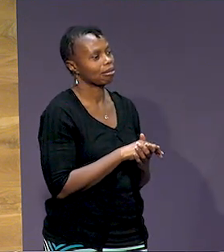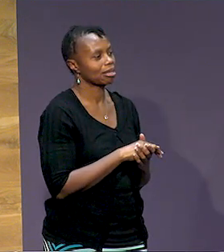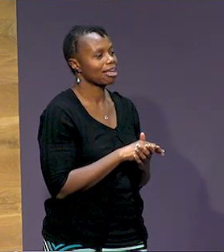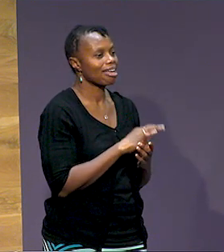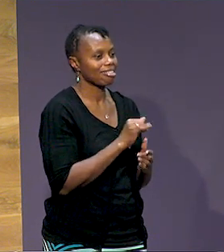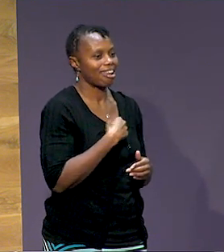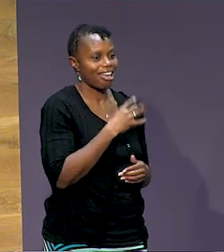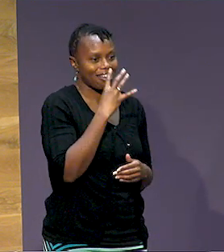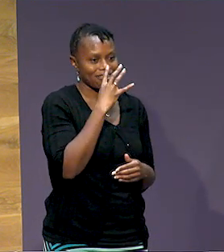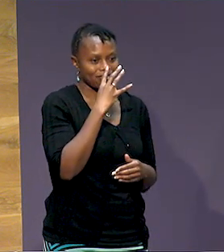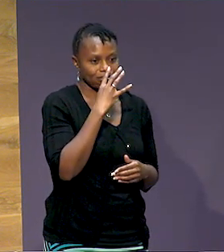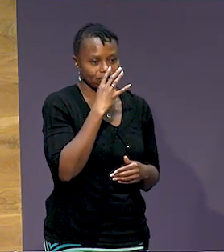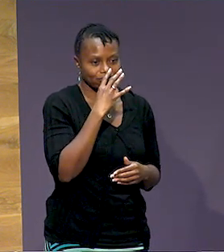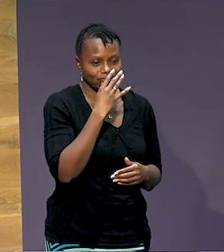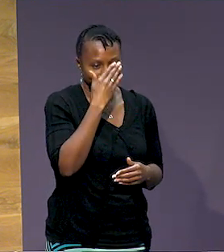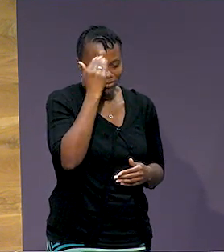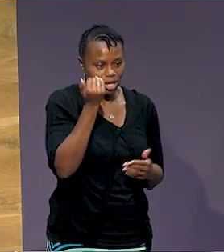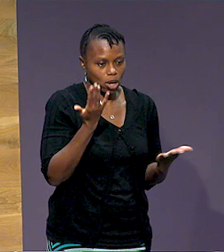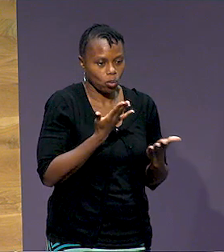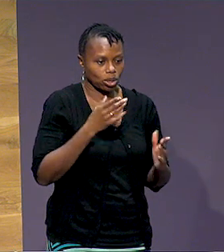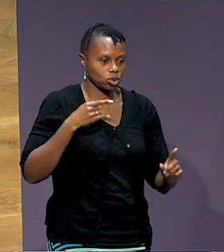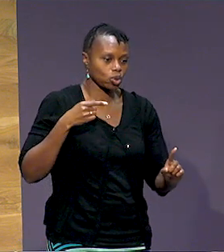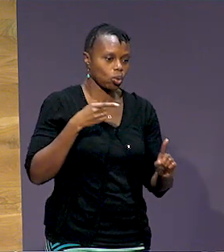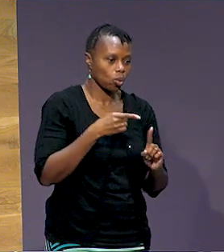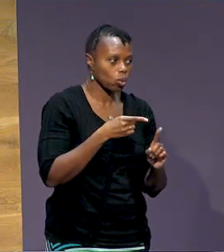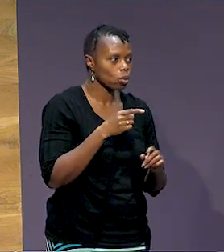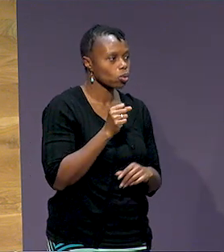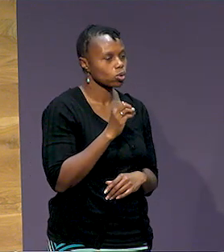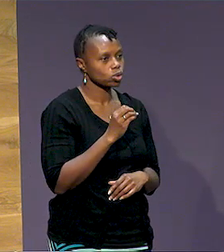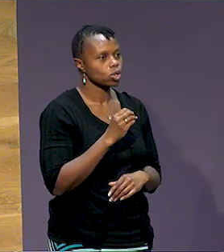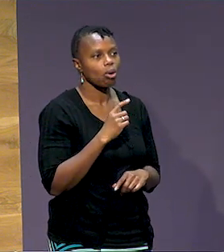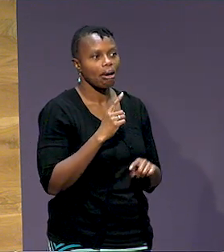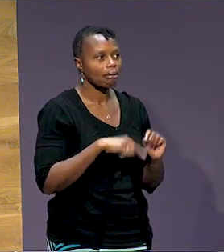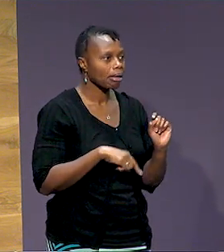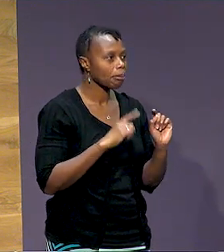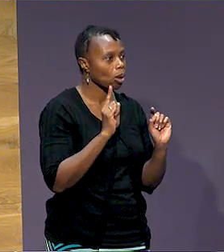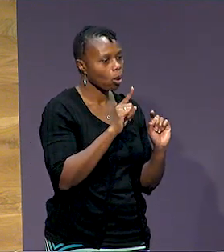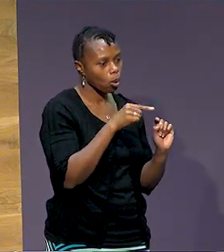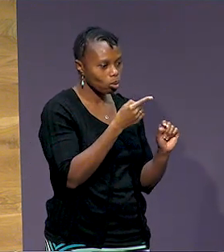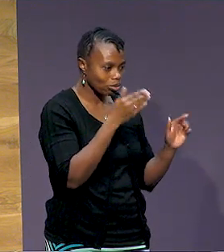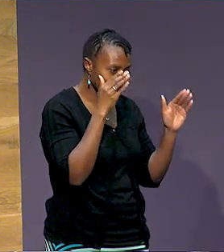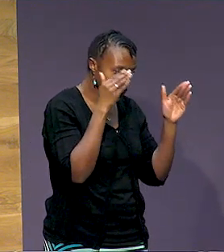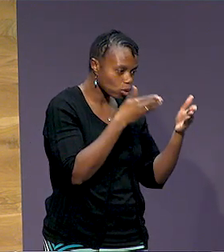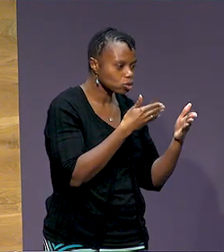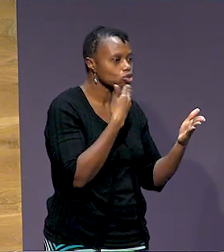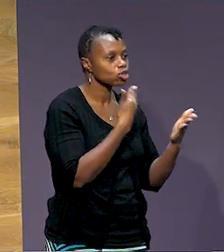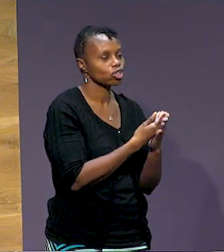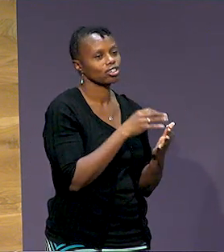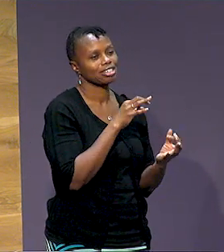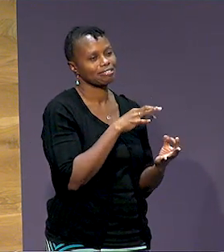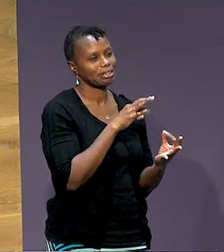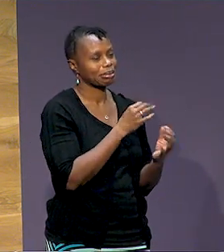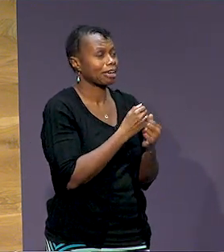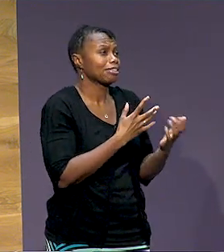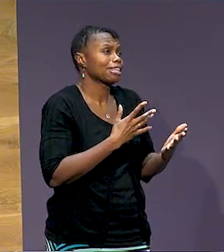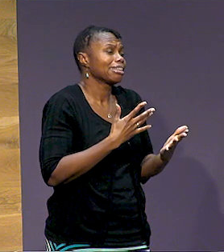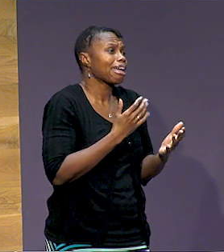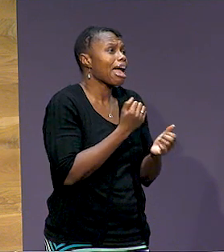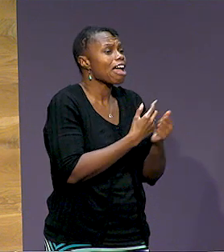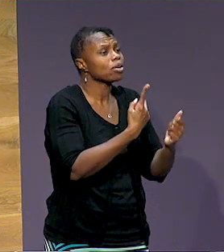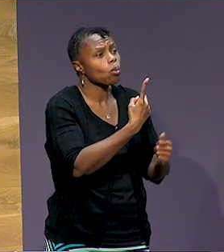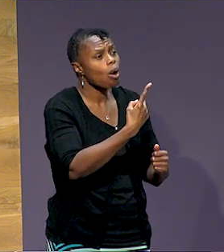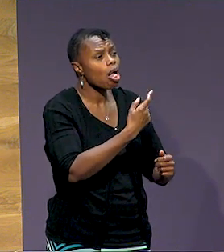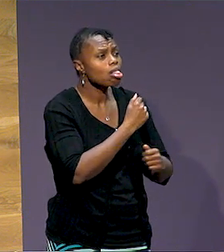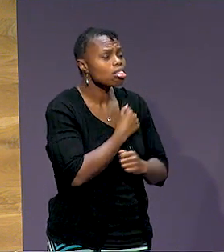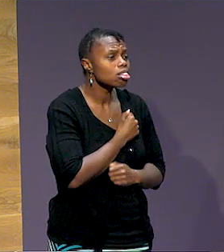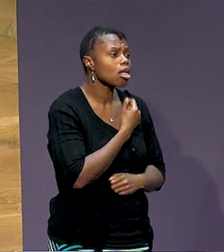I forget what we're after. And so part of it is not being intoxicated by everything that everyone loves all of the